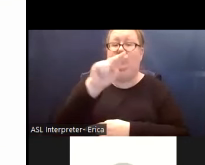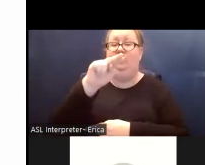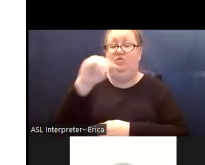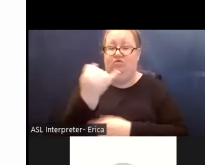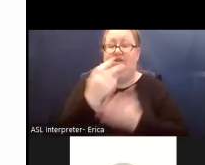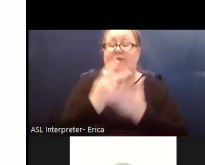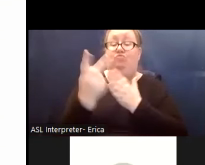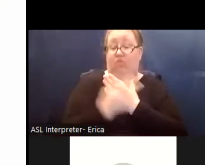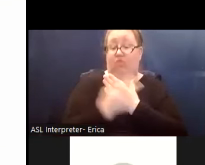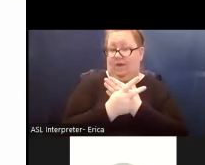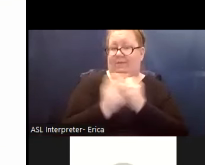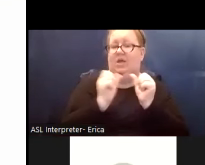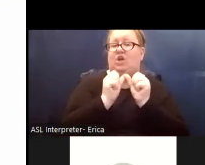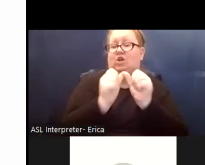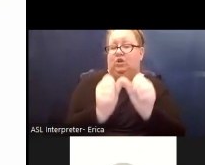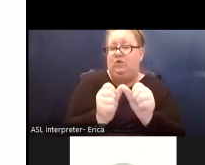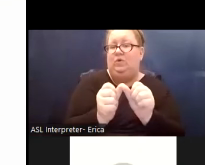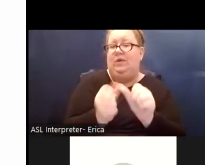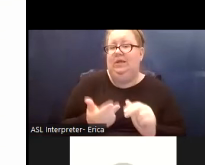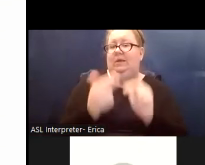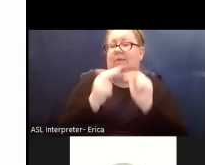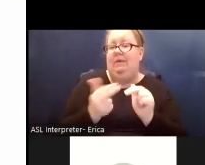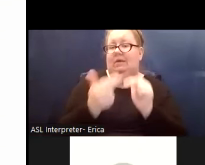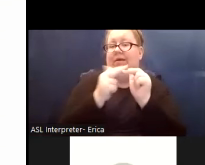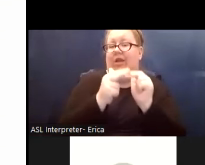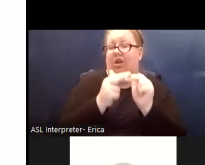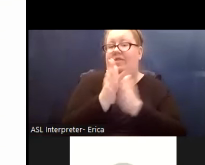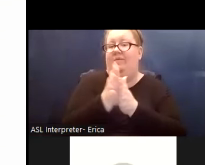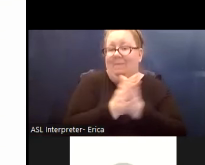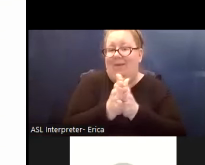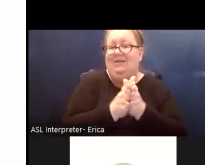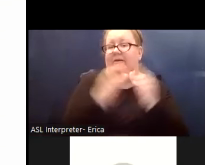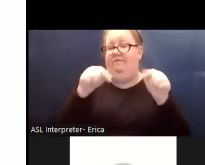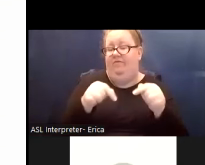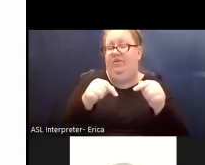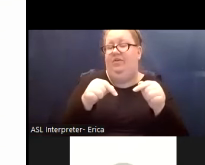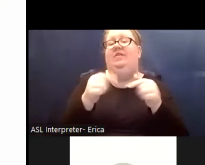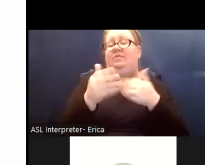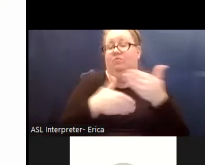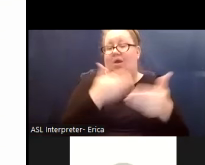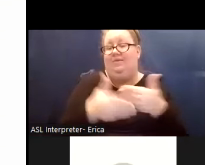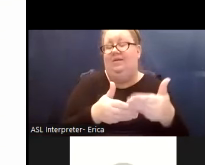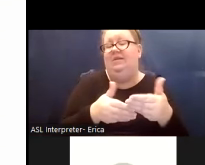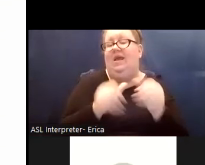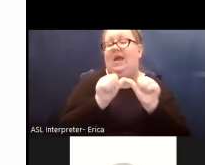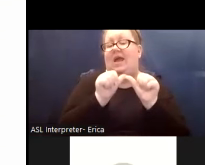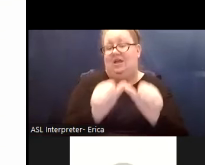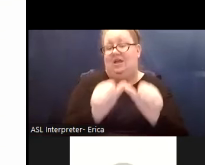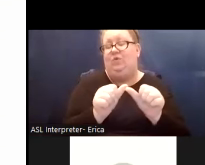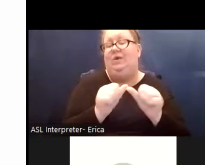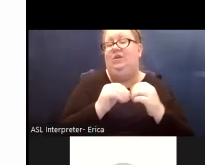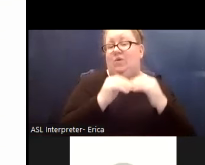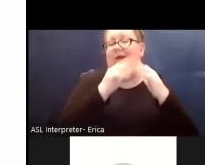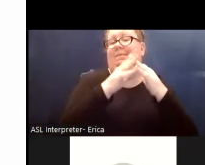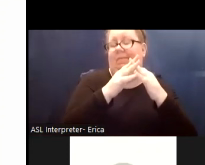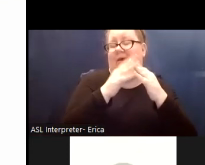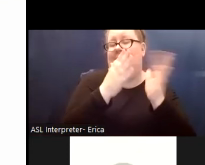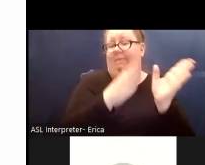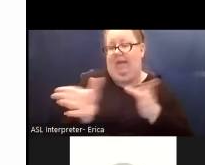to continue to build on the momentum of this planning process, and continue to implement the